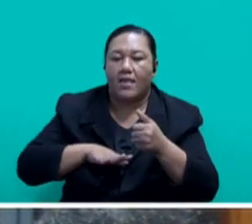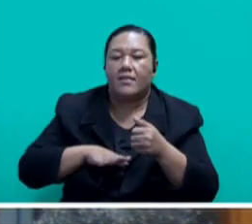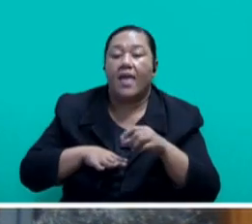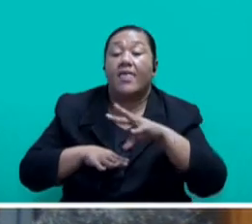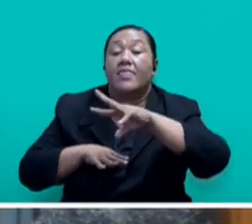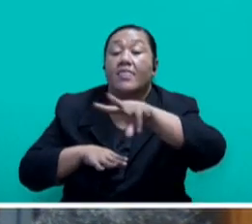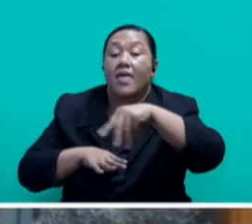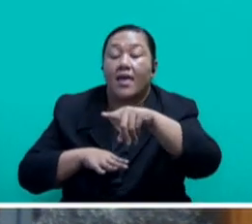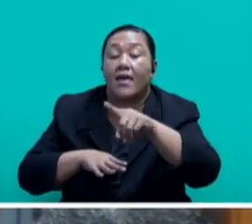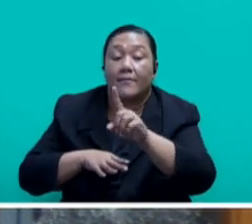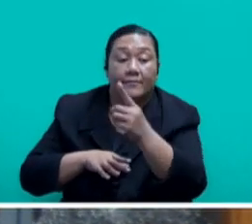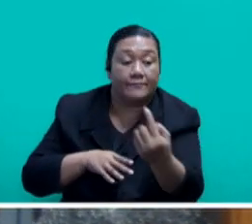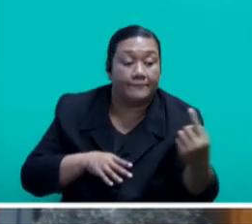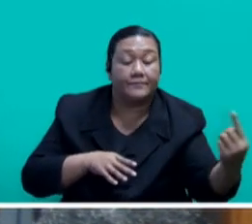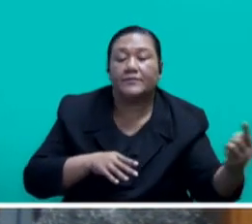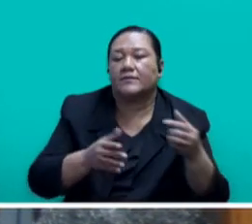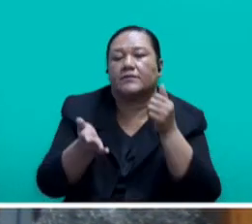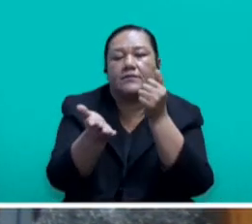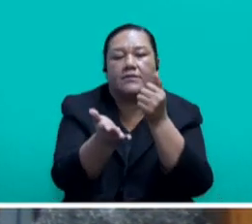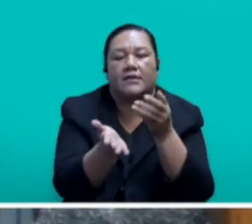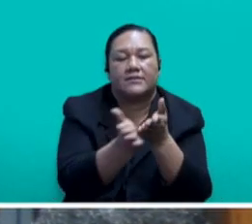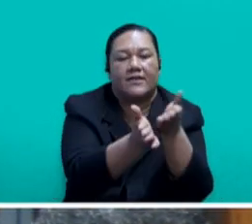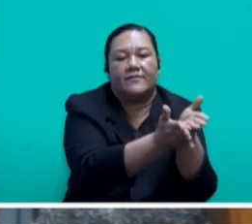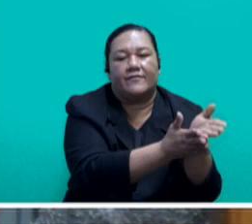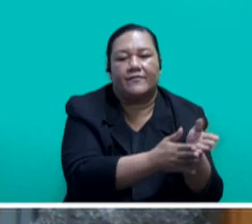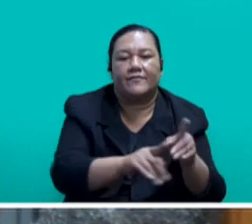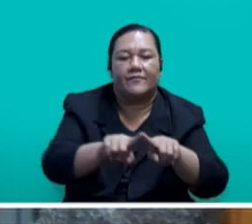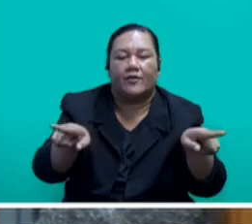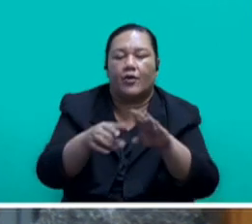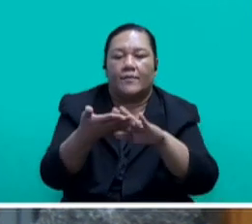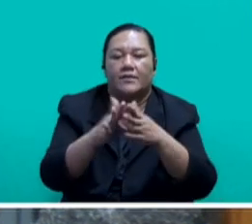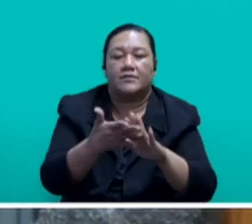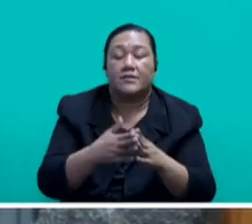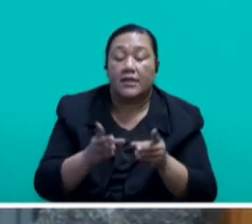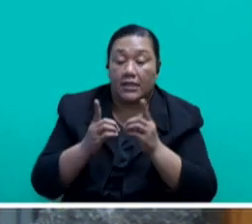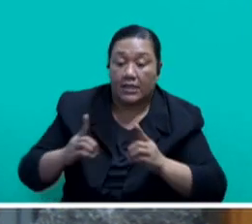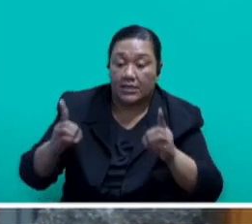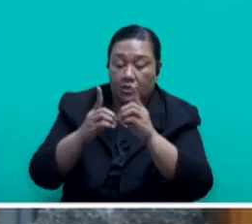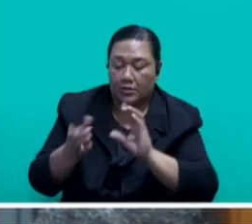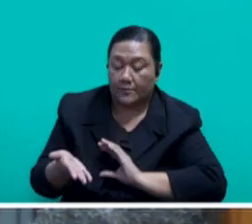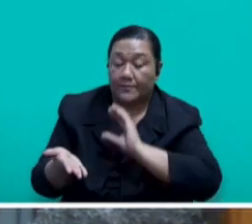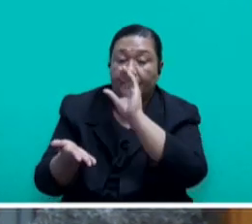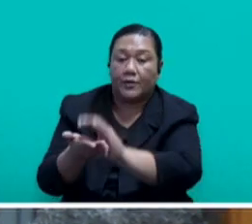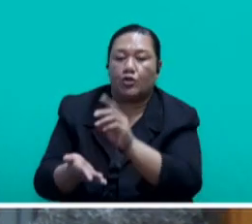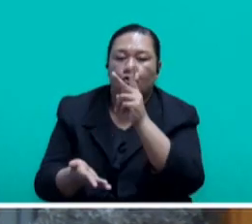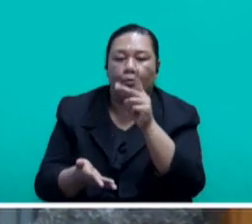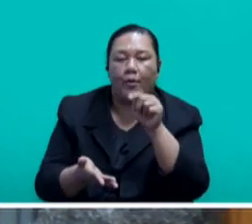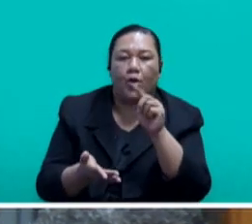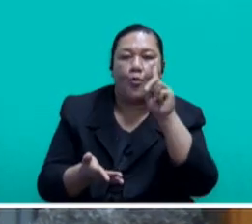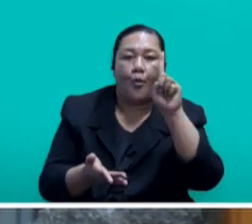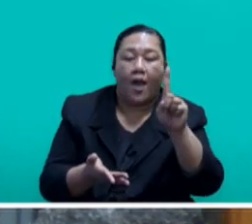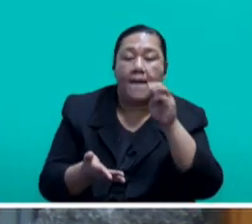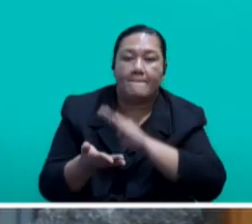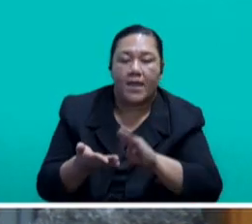In strengthening the Tauke governance structure in our villages and districts, the allocation of a sum of 2.1 million for